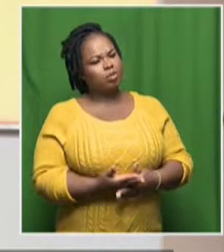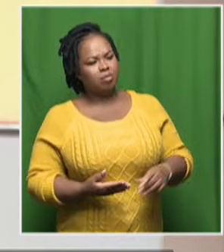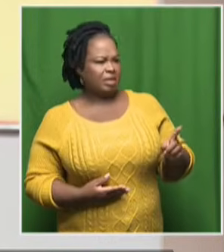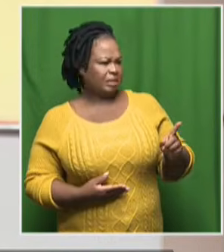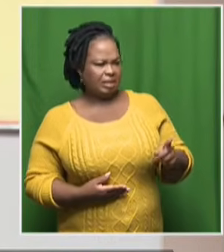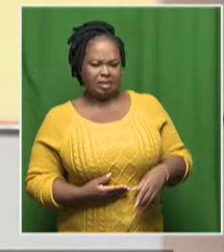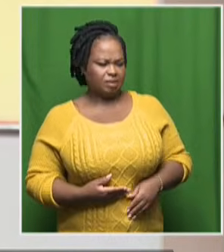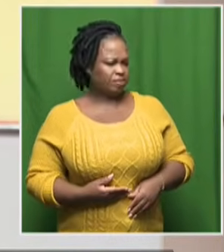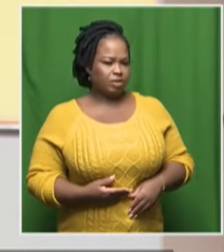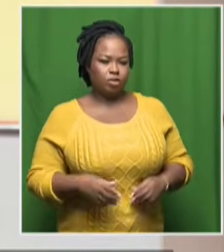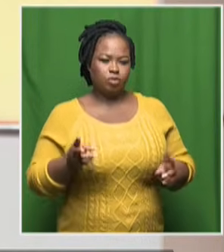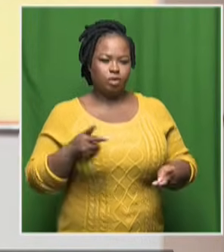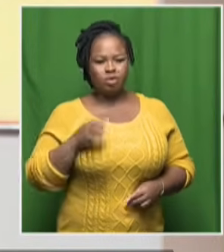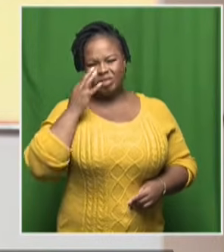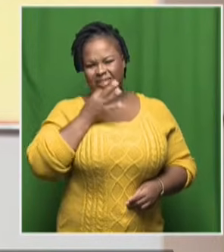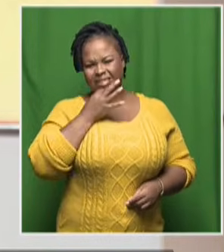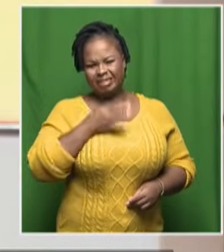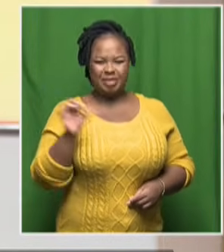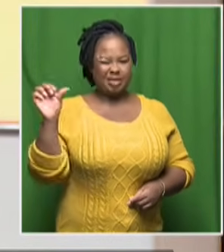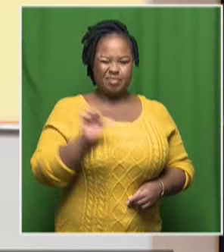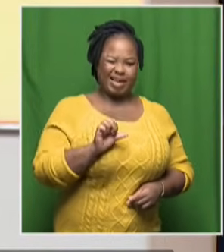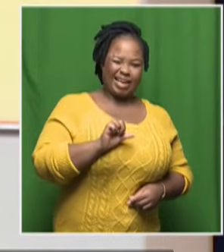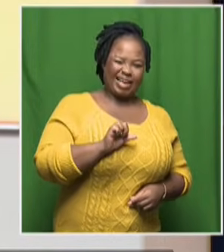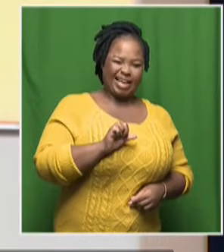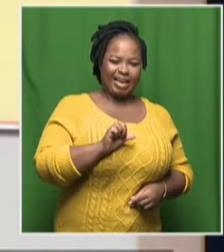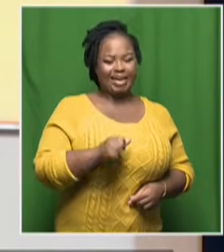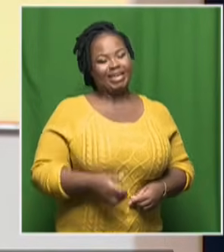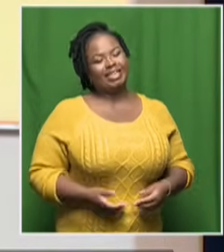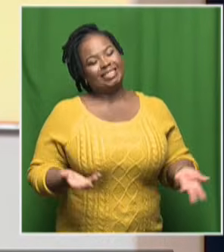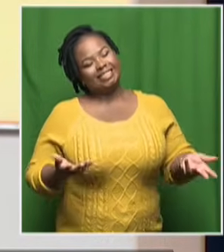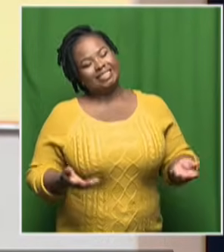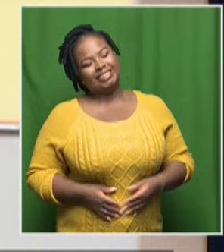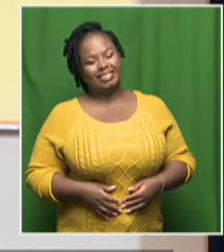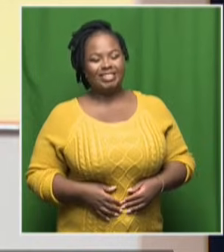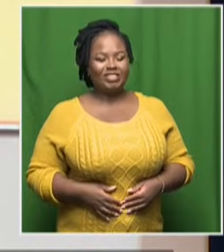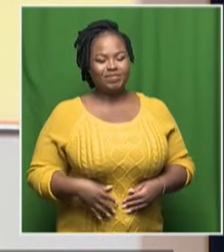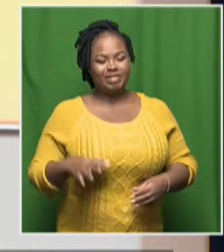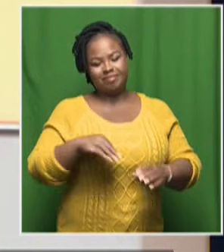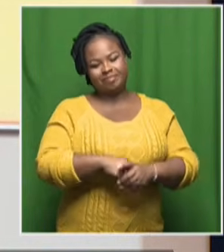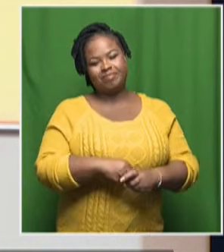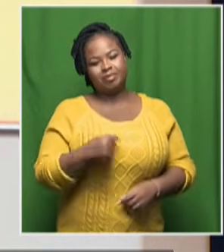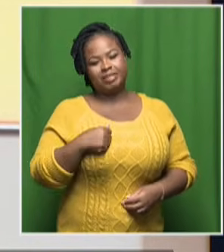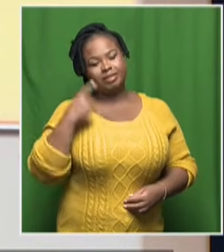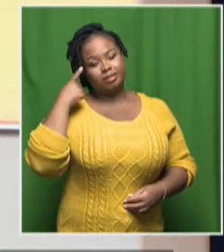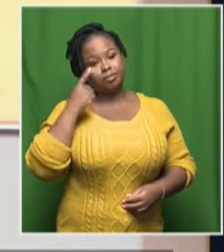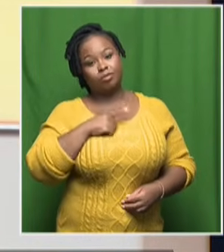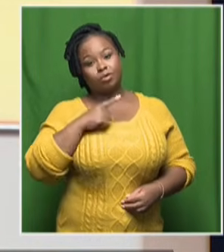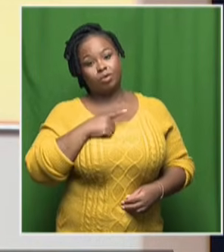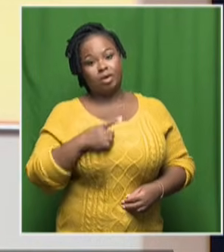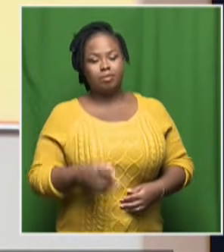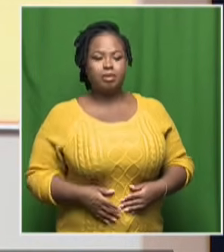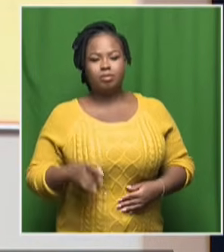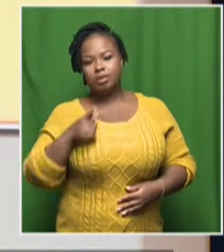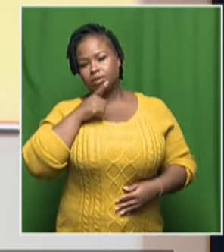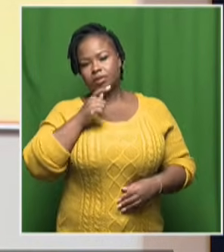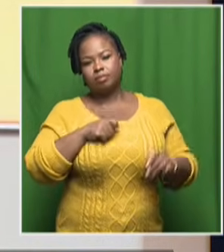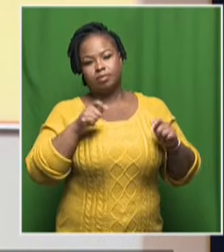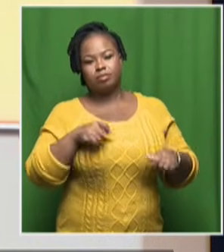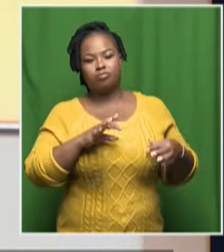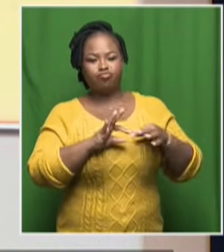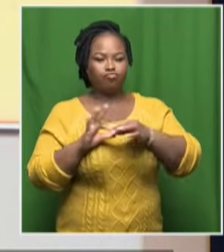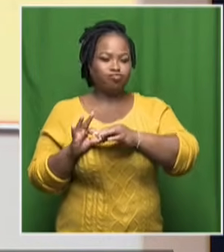you a break. And then normally they're like, dude, you need to come. You need to come and be a vibe. I think it's only because, and I tell a lot of people, it's the